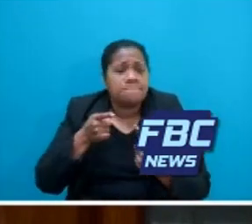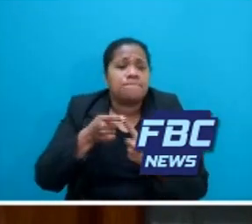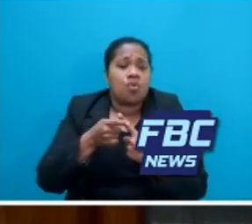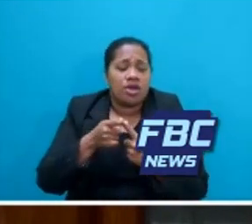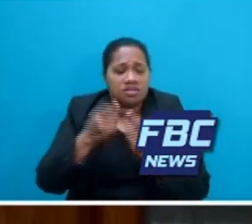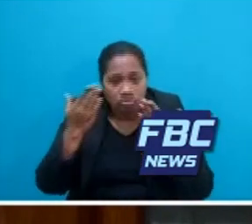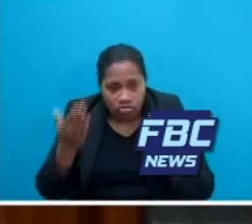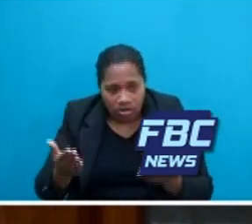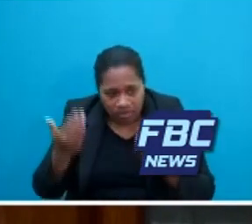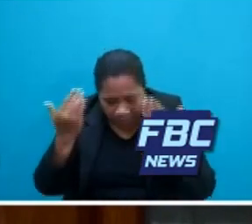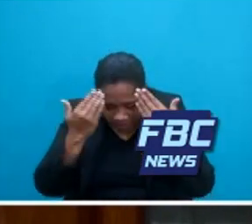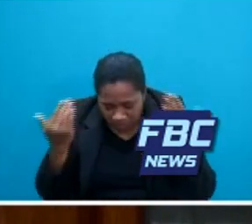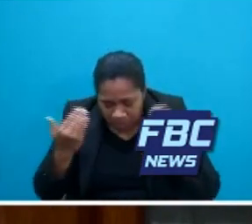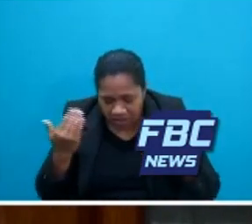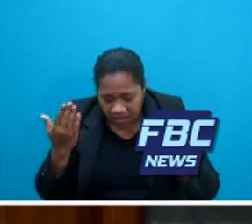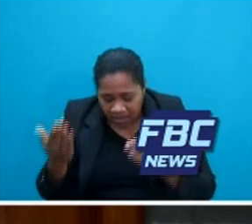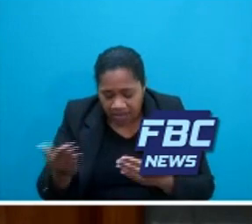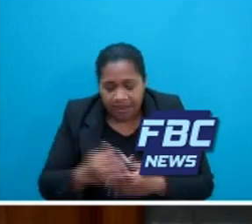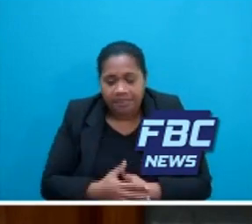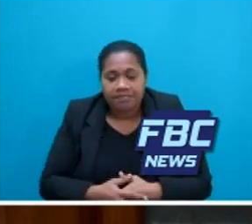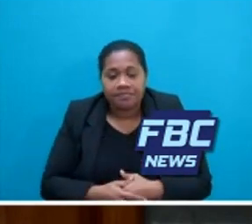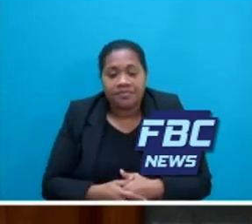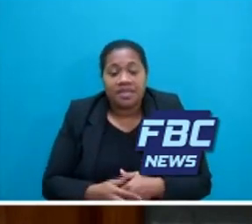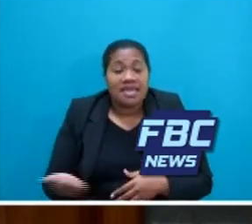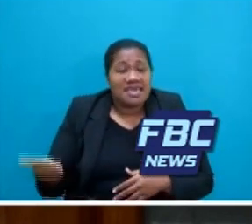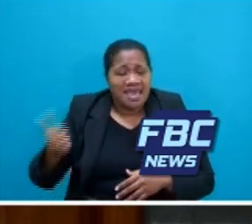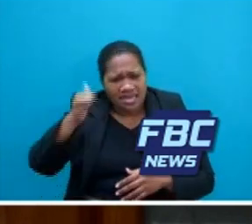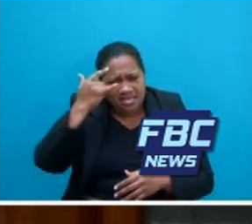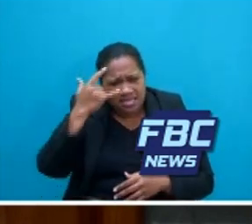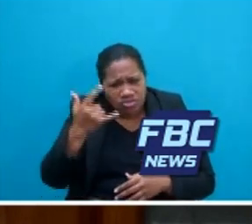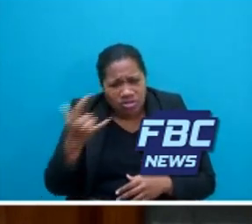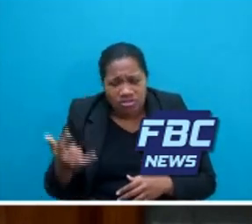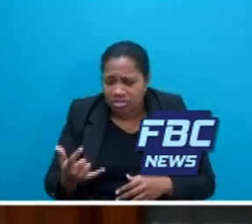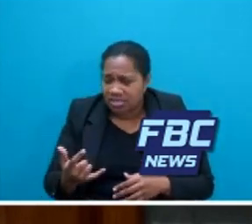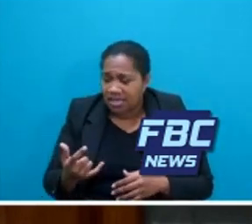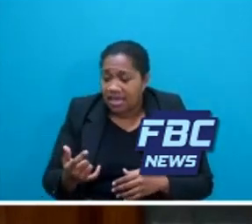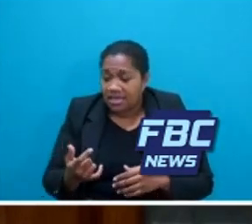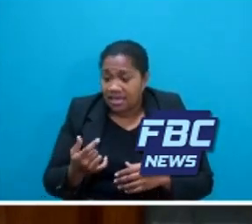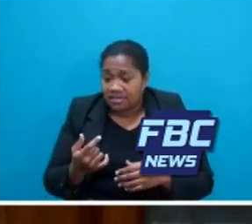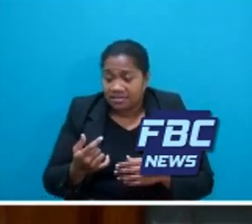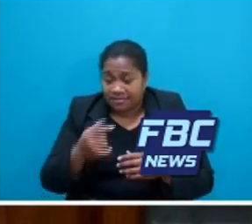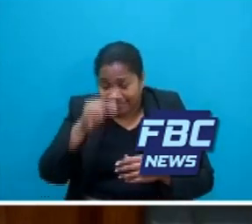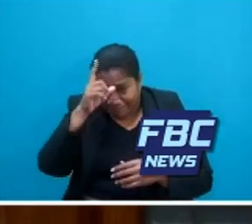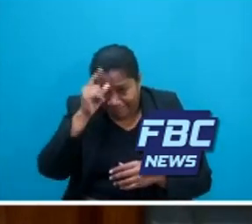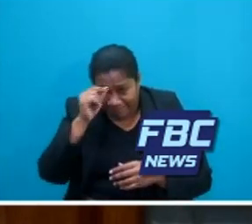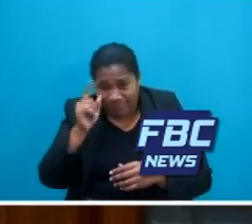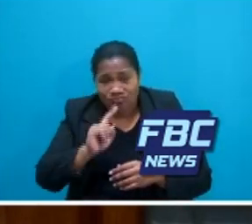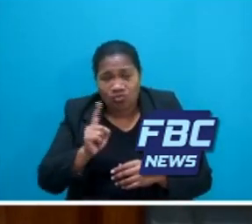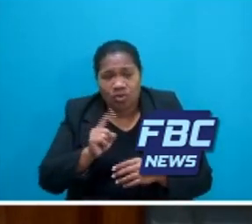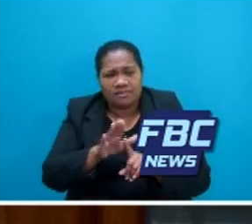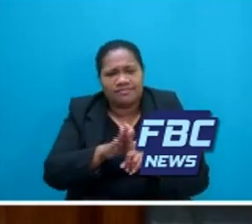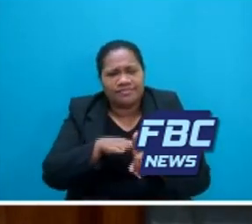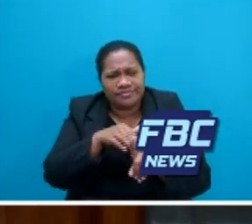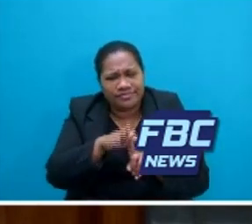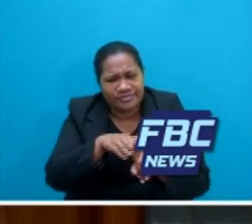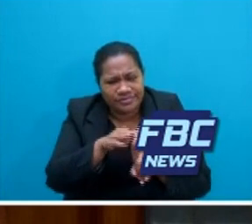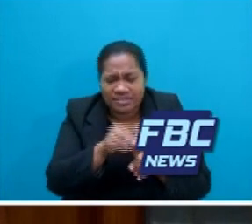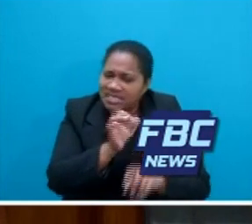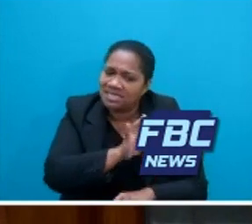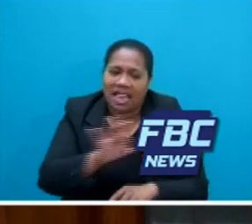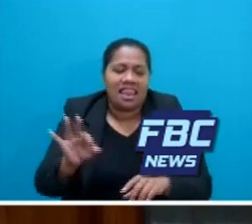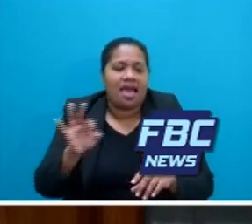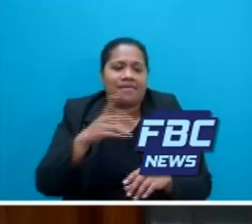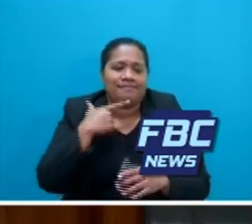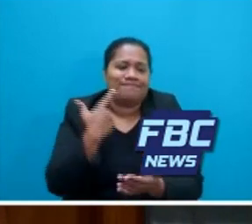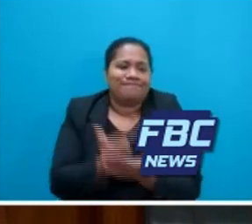Speaker, sir, that any suggestion that indigenous Fijians are somehow being deprived is a complete lie. We